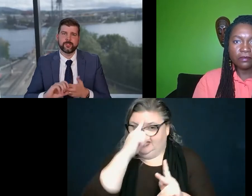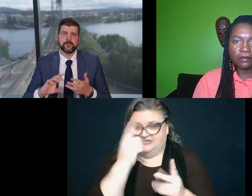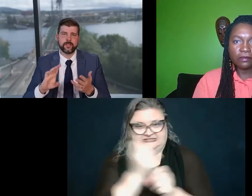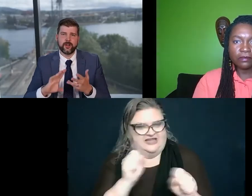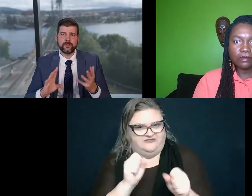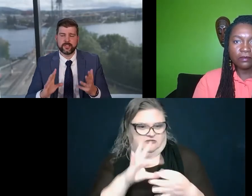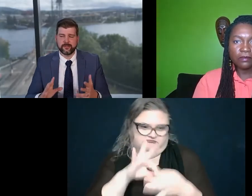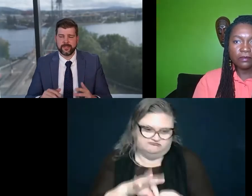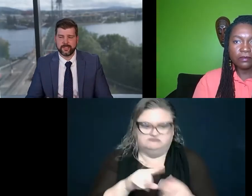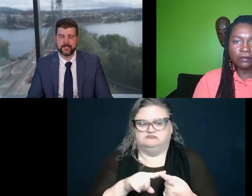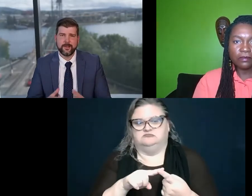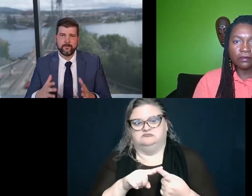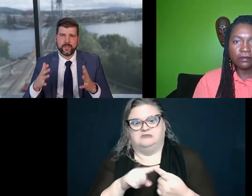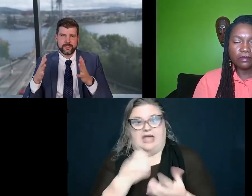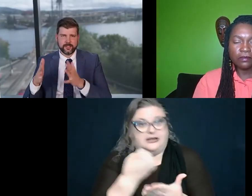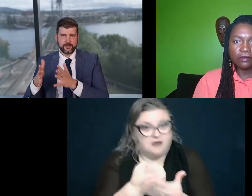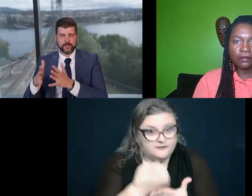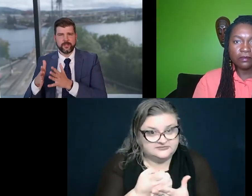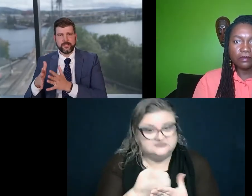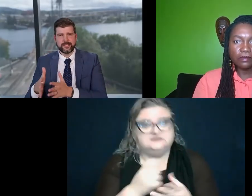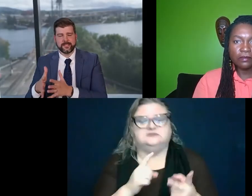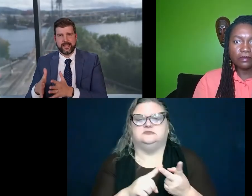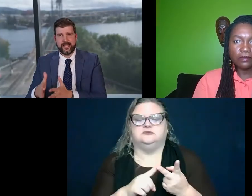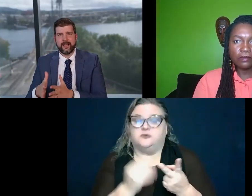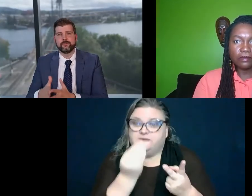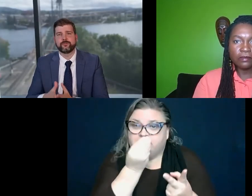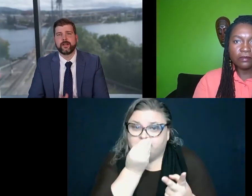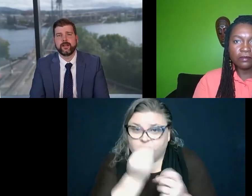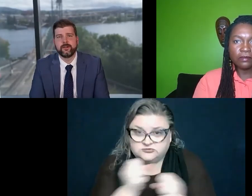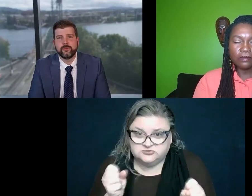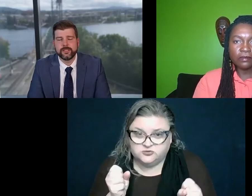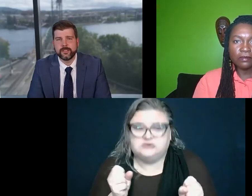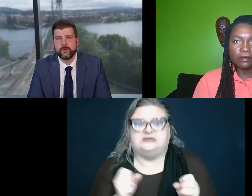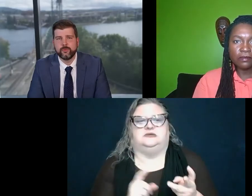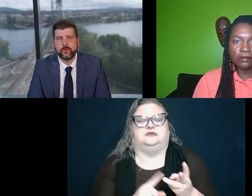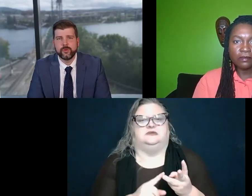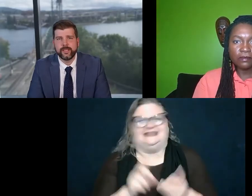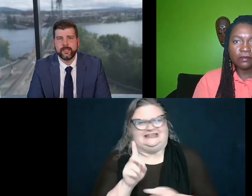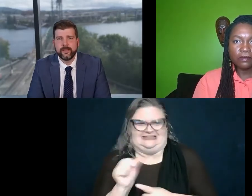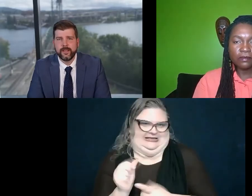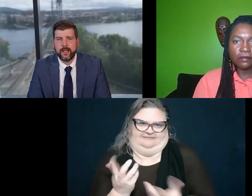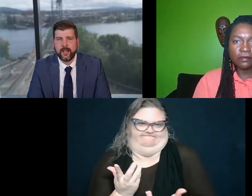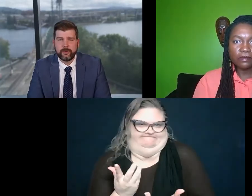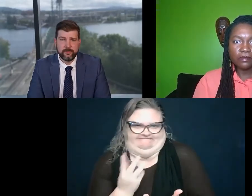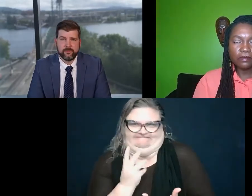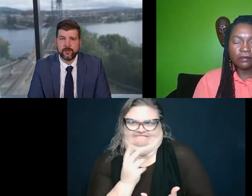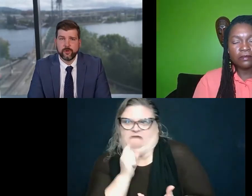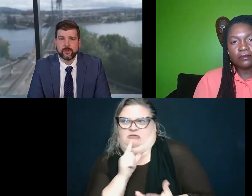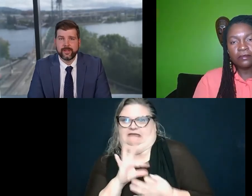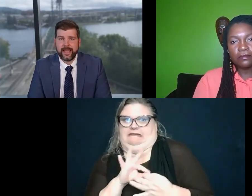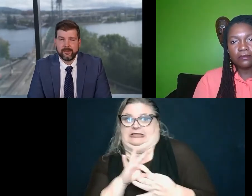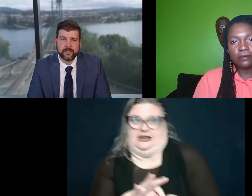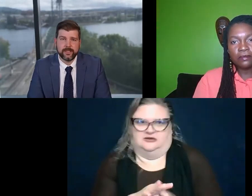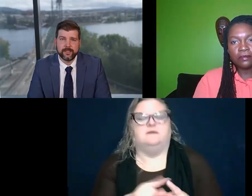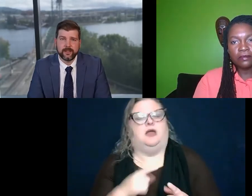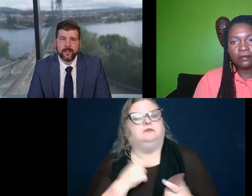food security, all these other things that the district attorney doesn't have really a role in. But I've been very vocal